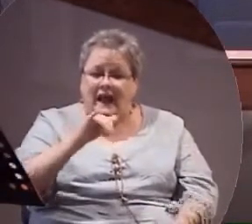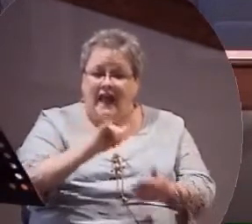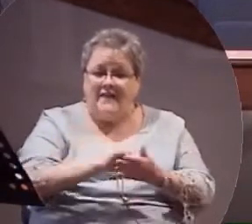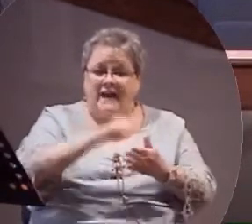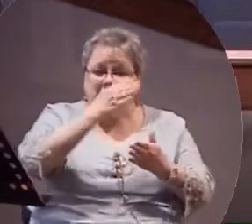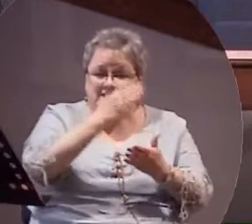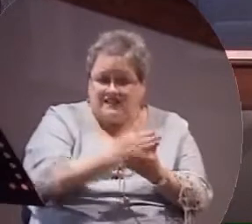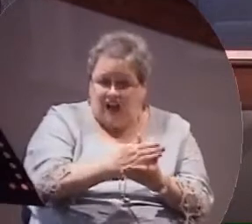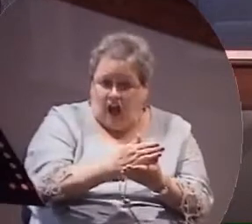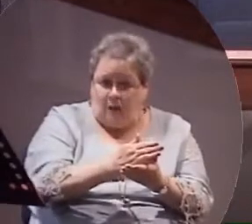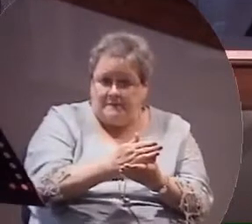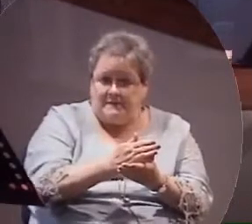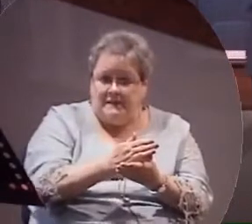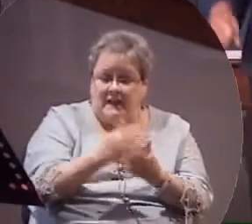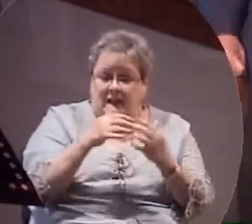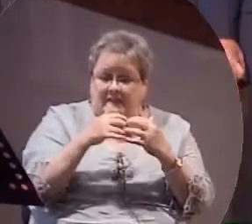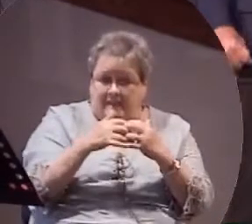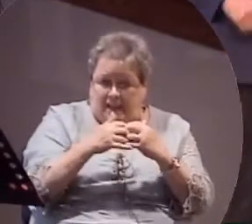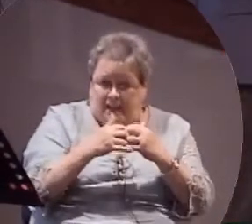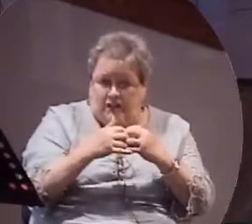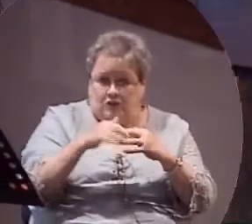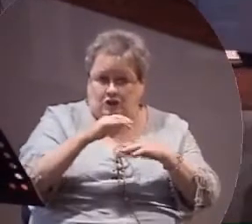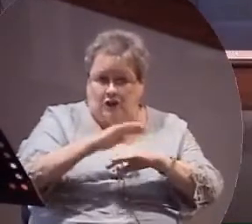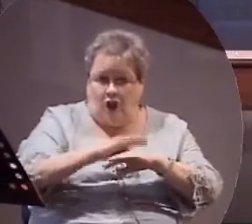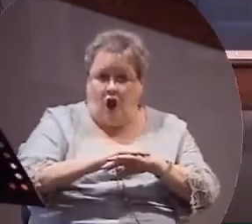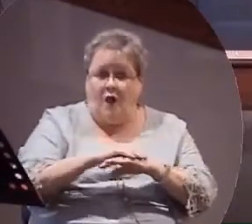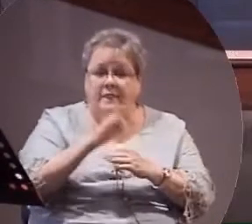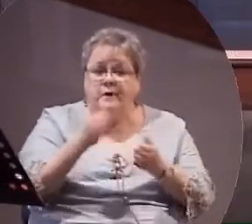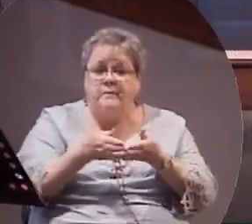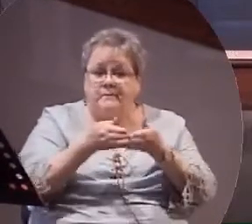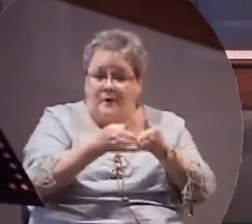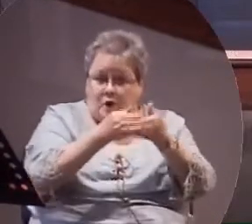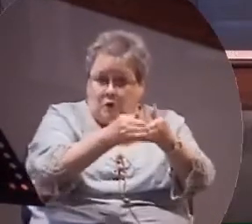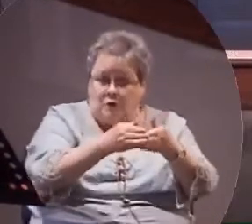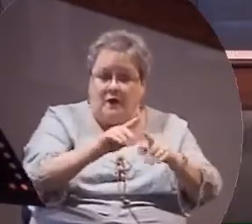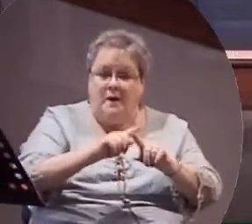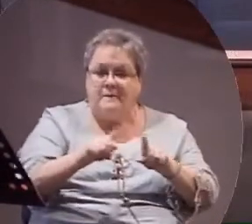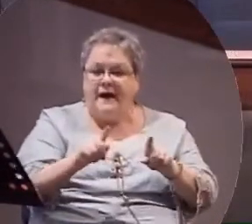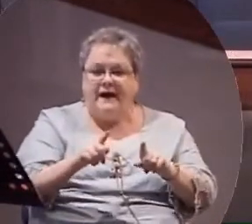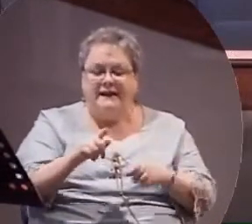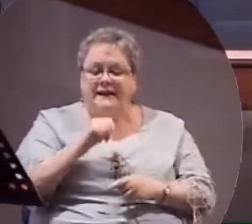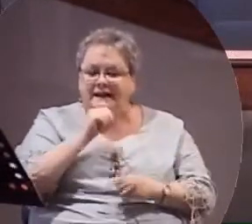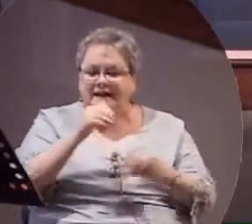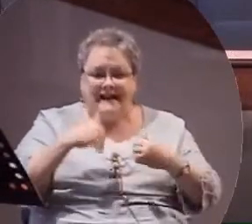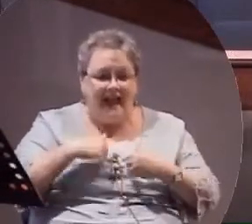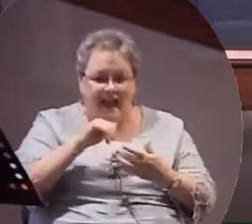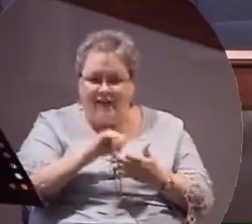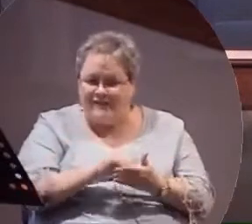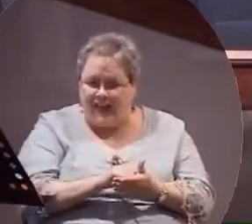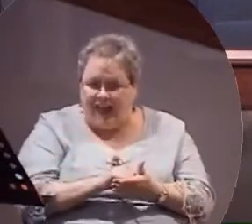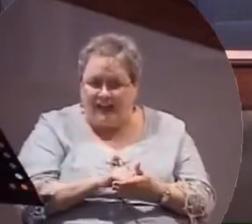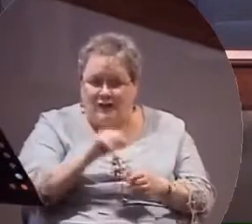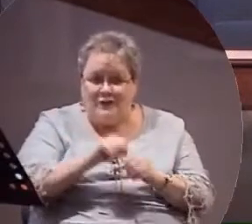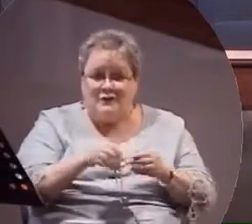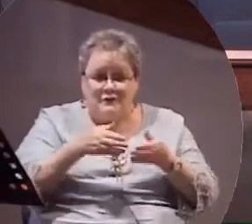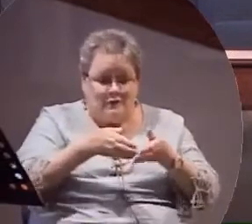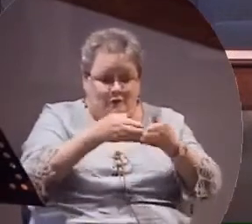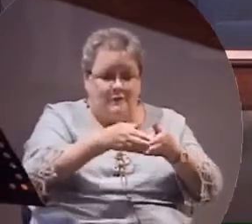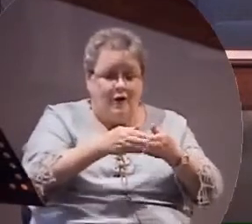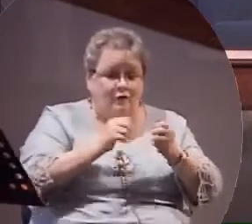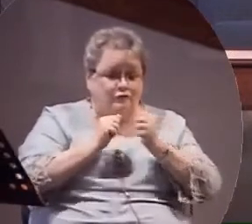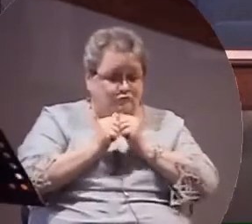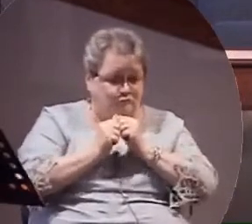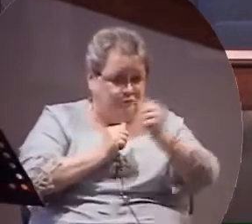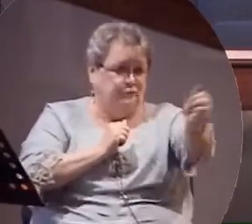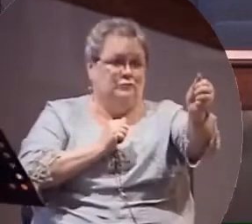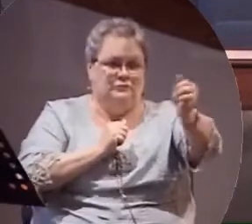there trying to get up, you know, kind of get back to the top of the water, his old boat just kind of puttered away from him. It kind of took off from him and just left